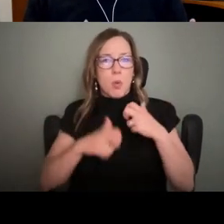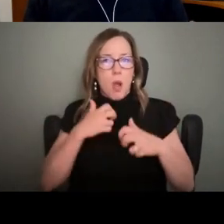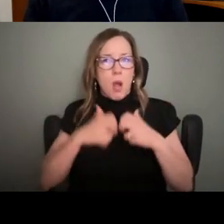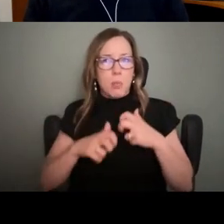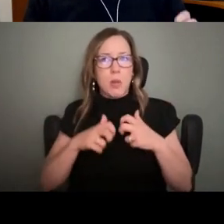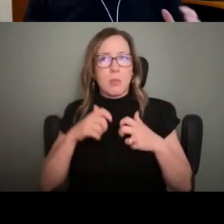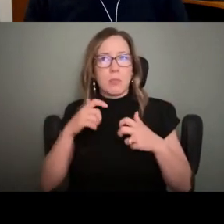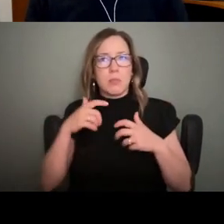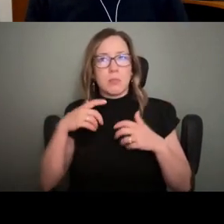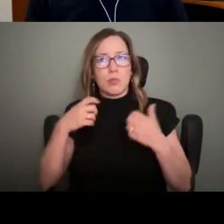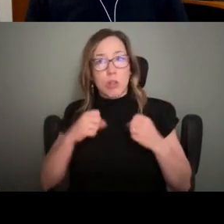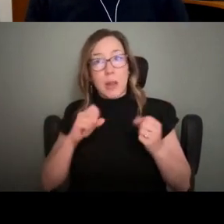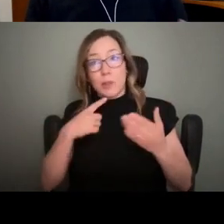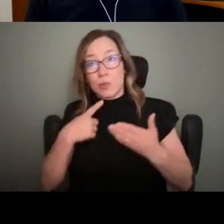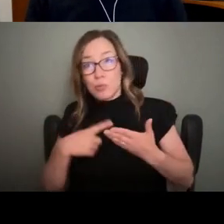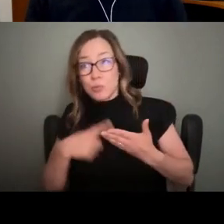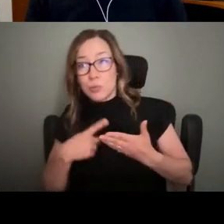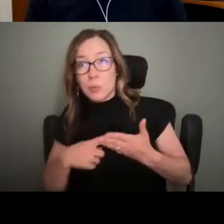to talk about.